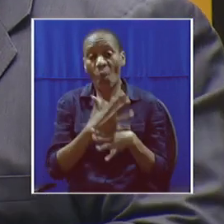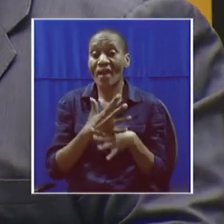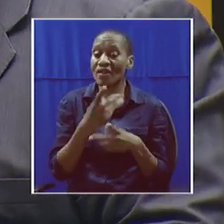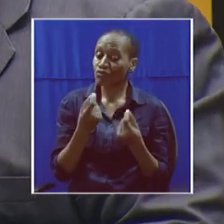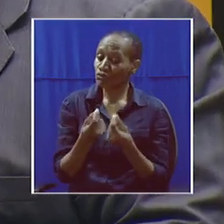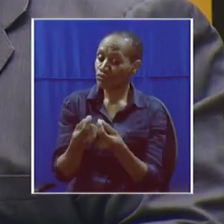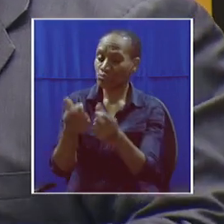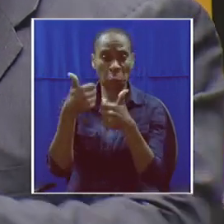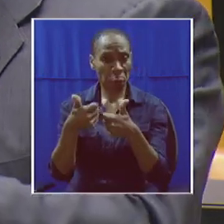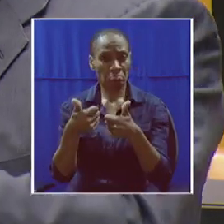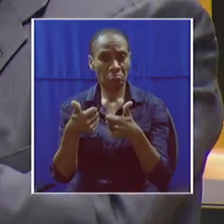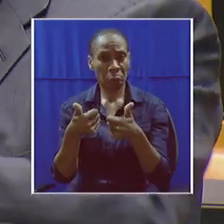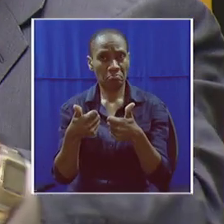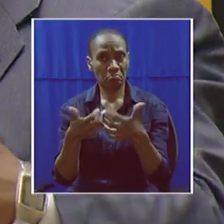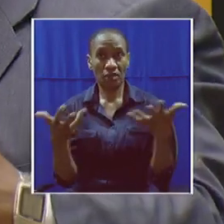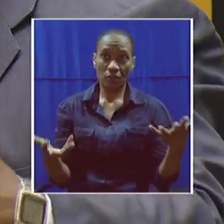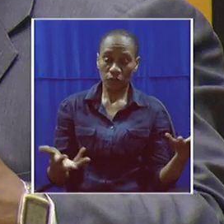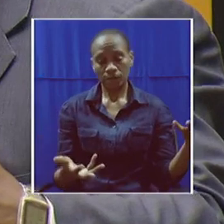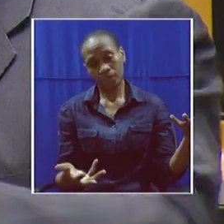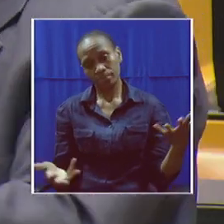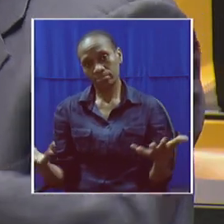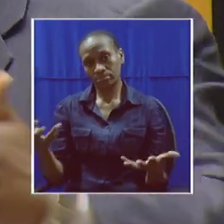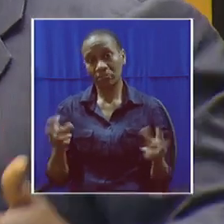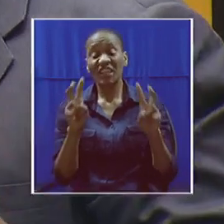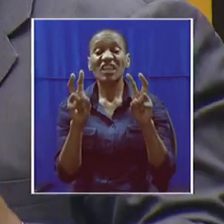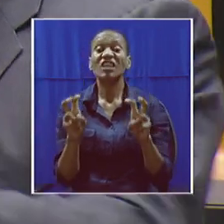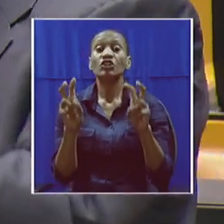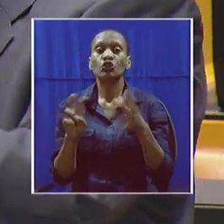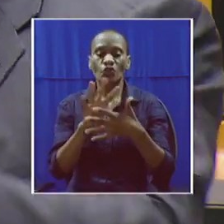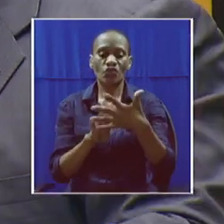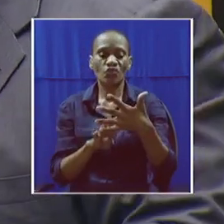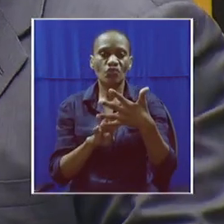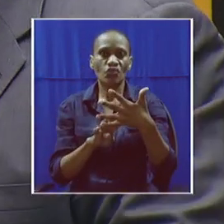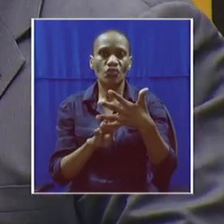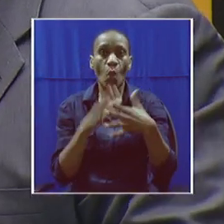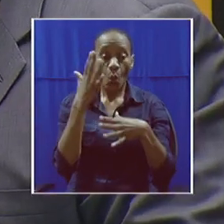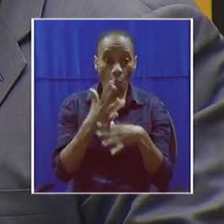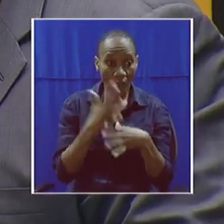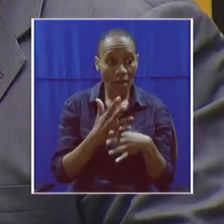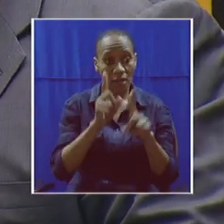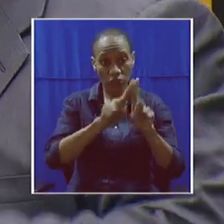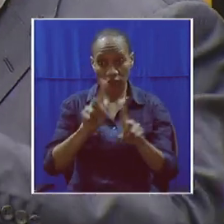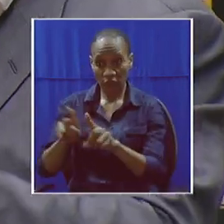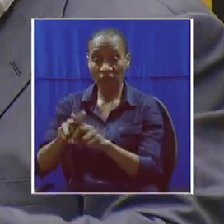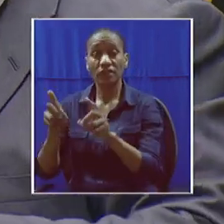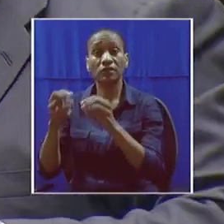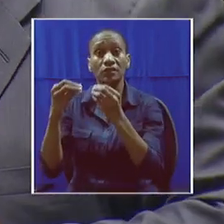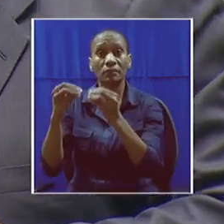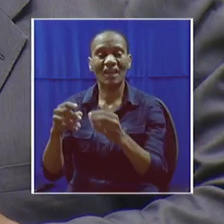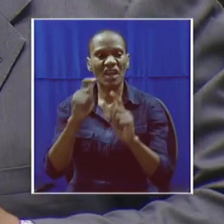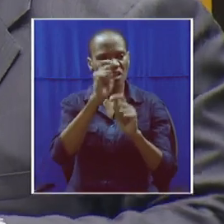and um say take the issues on the network IND networked Industries that's